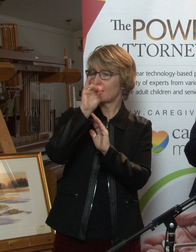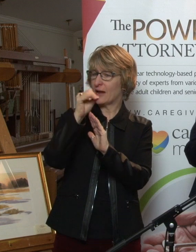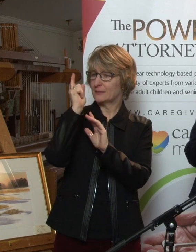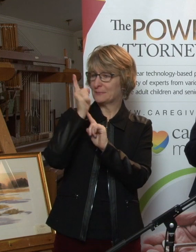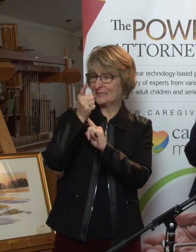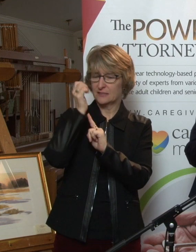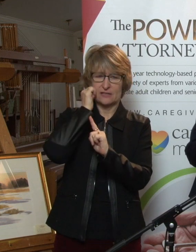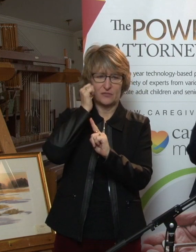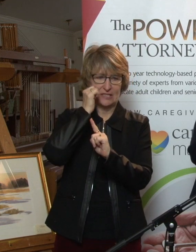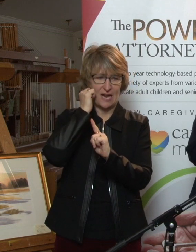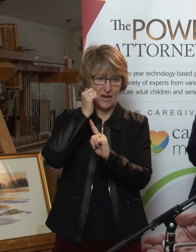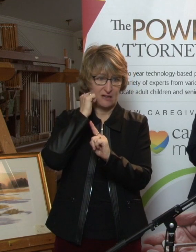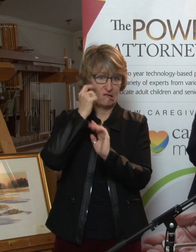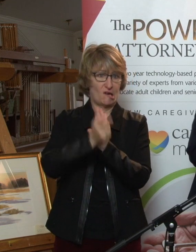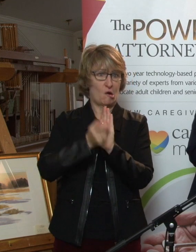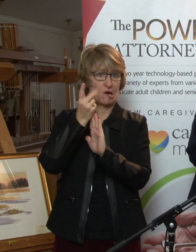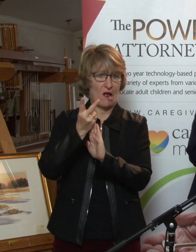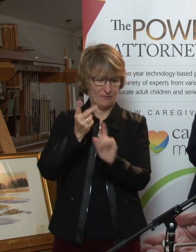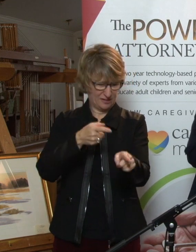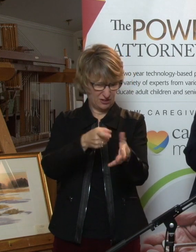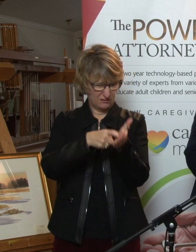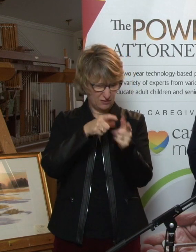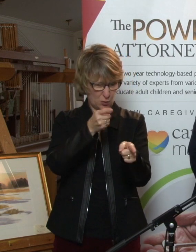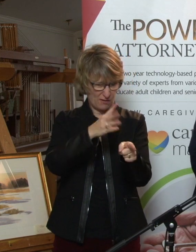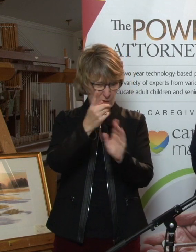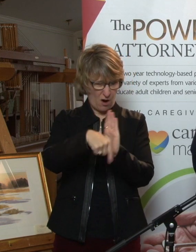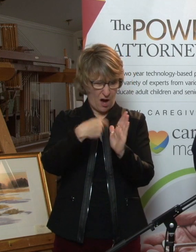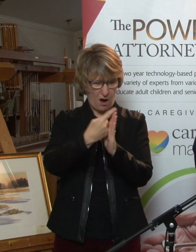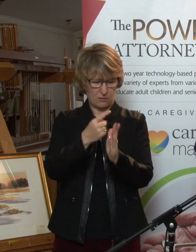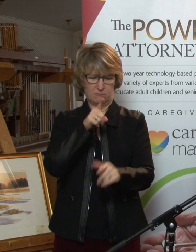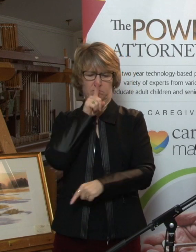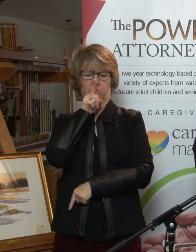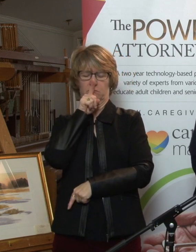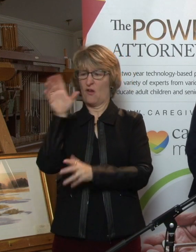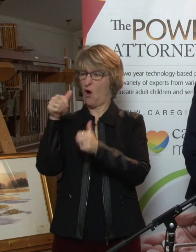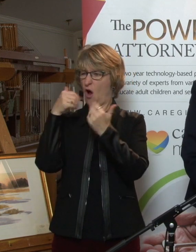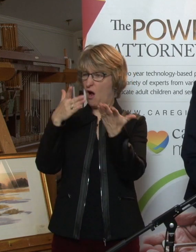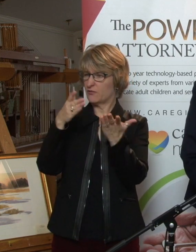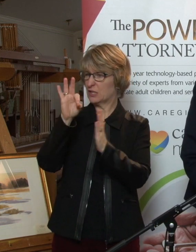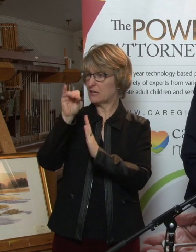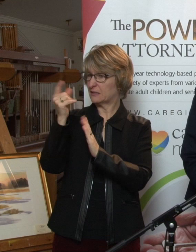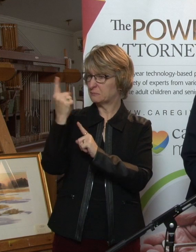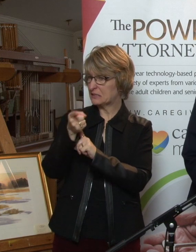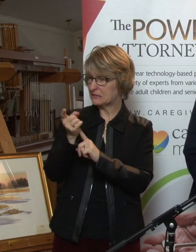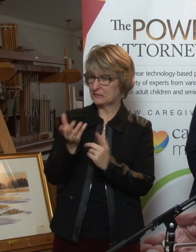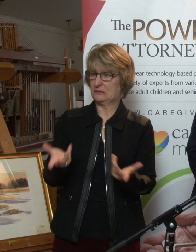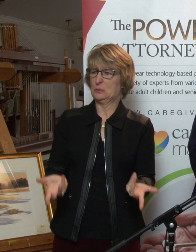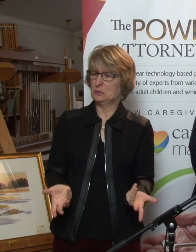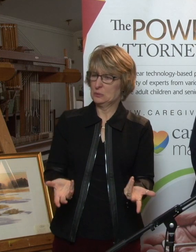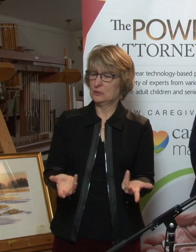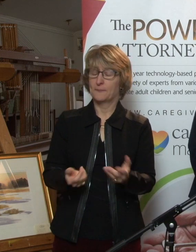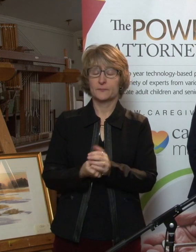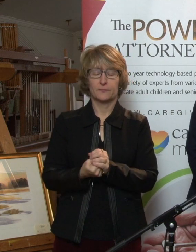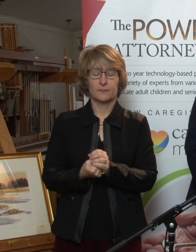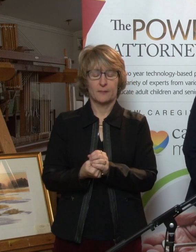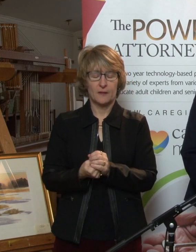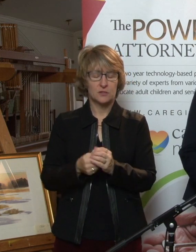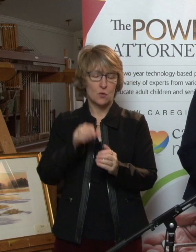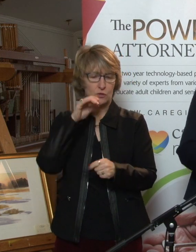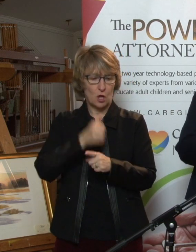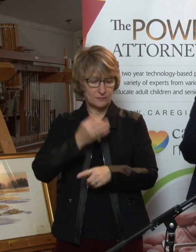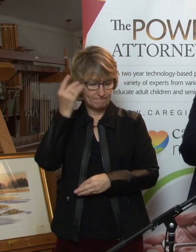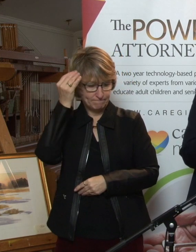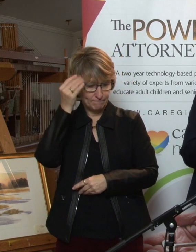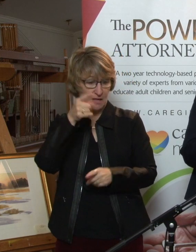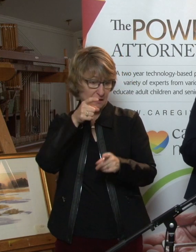not very long, which you need 24-hour care. So the other thing was, could she go